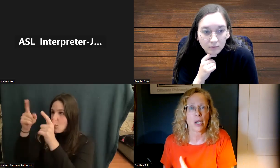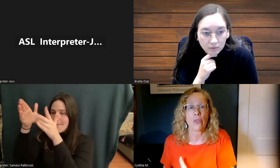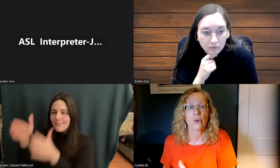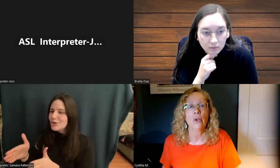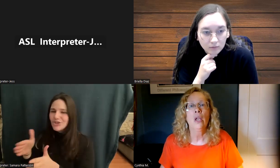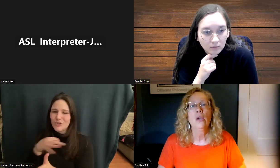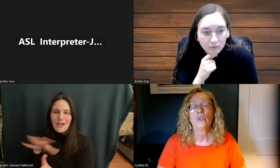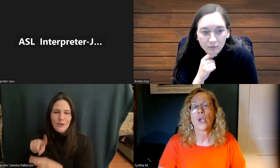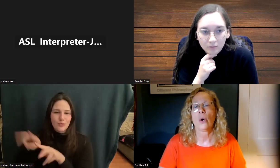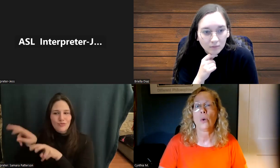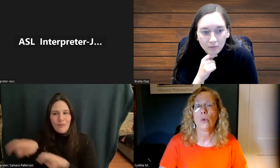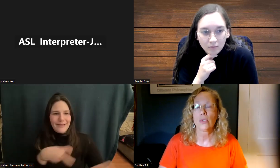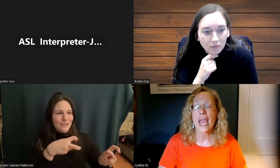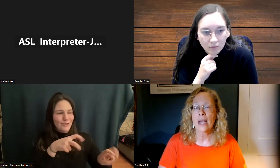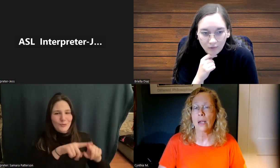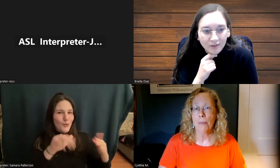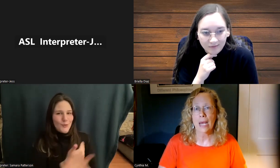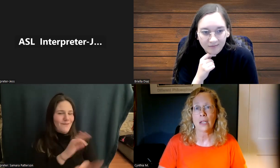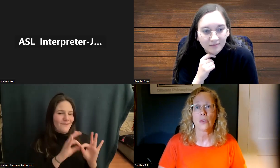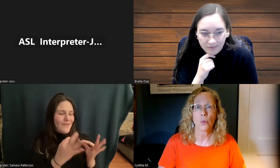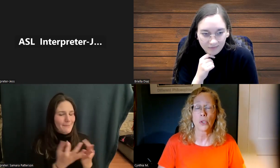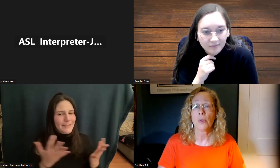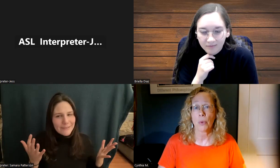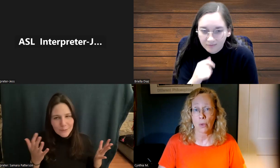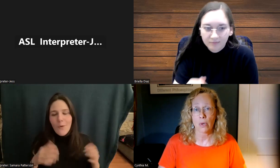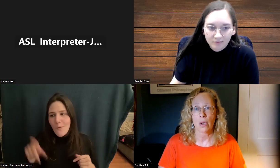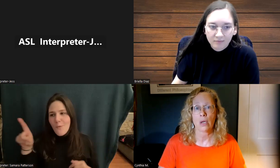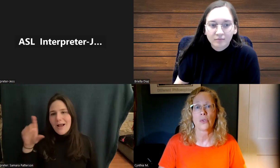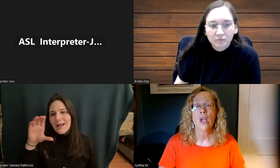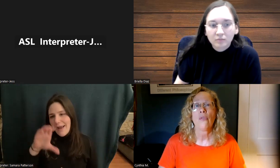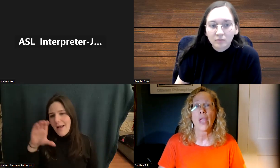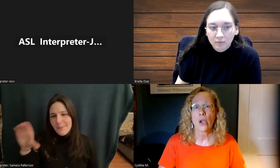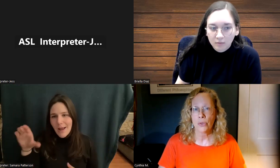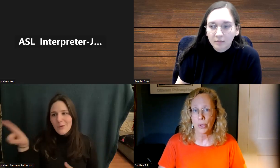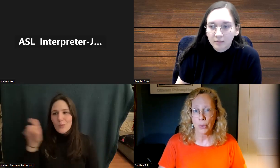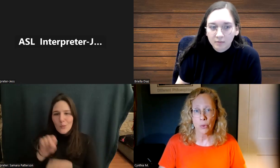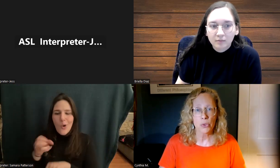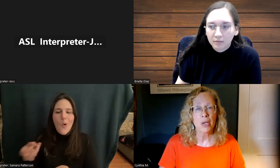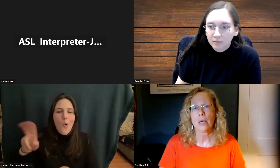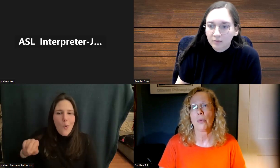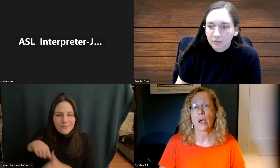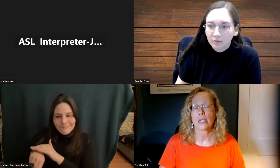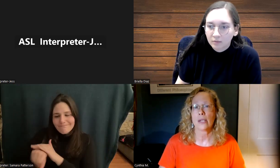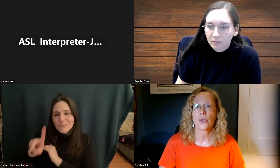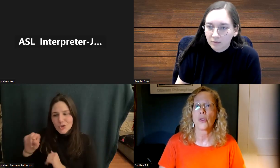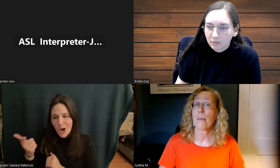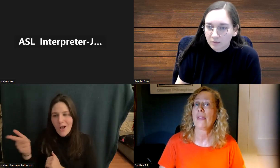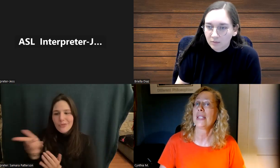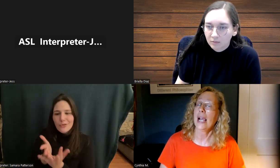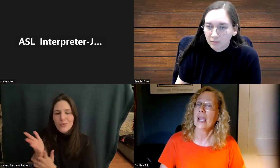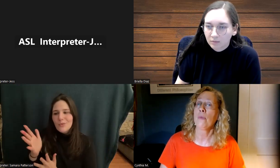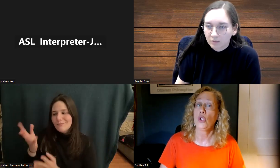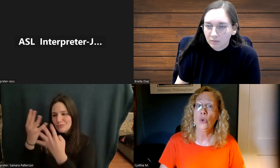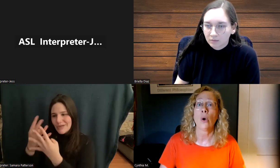to another. So Canine Companions works with their own dogs. They go through their own screening process so that